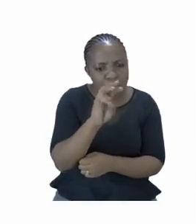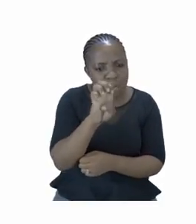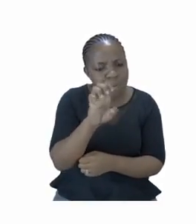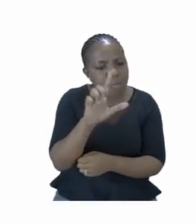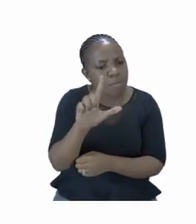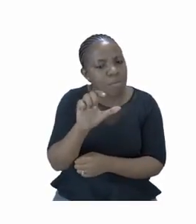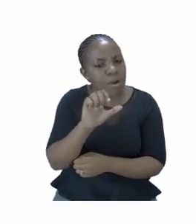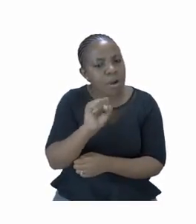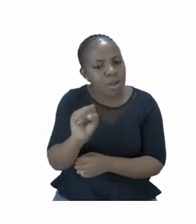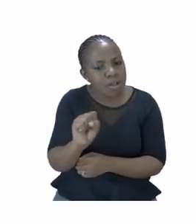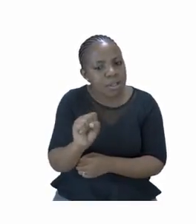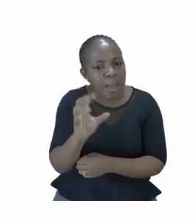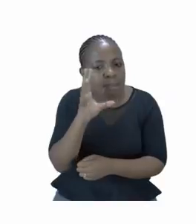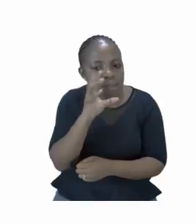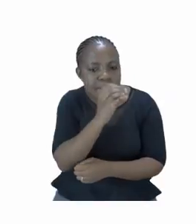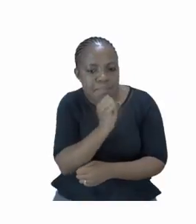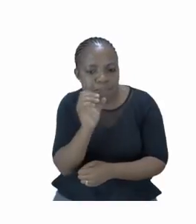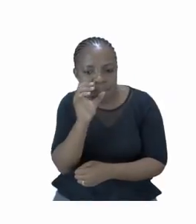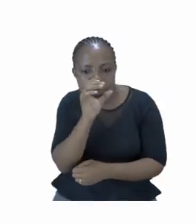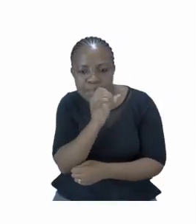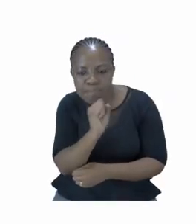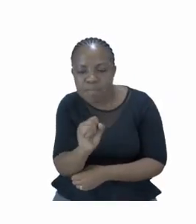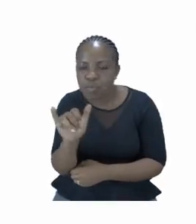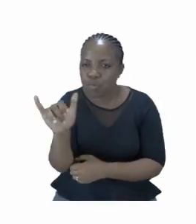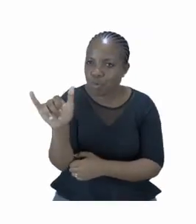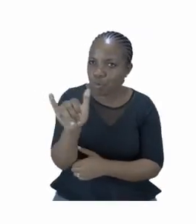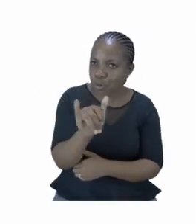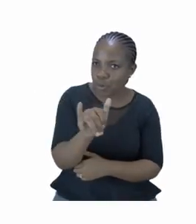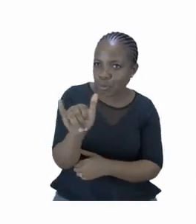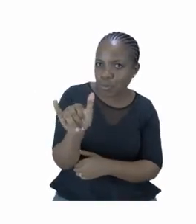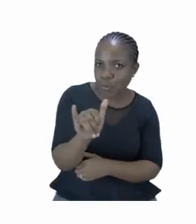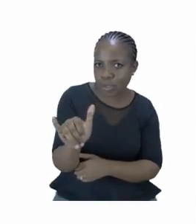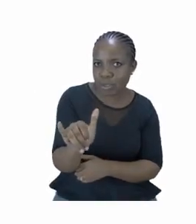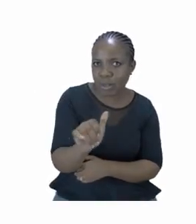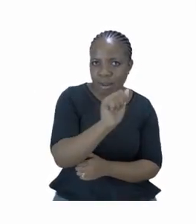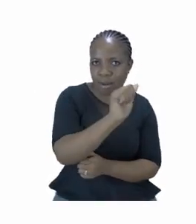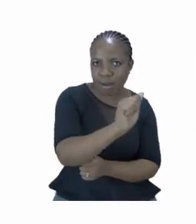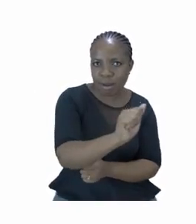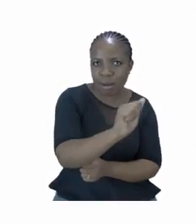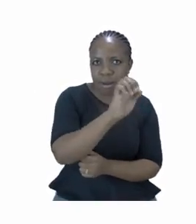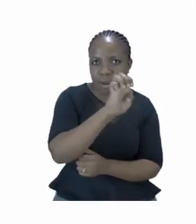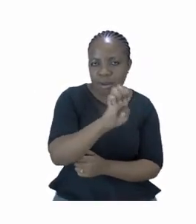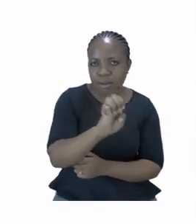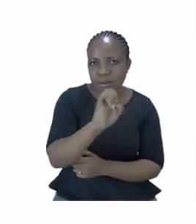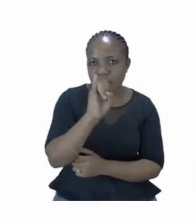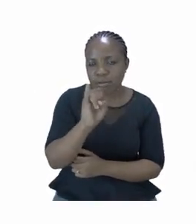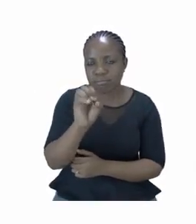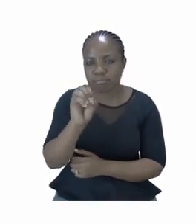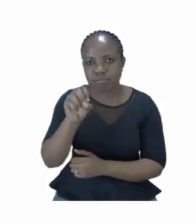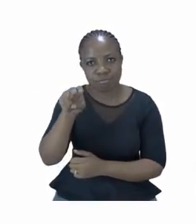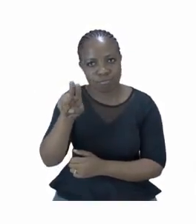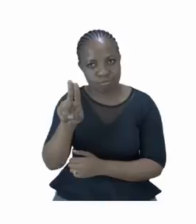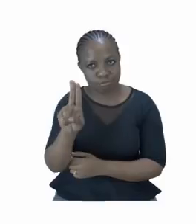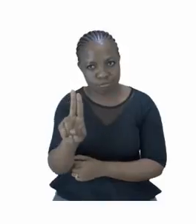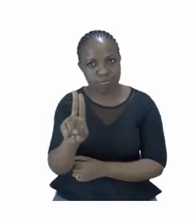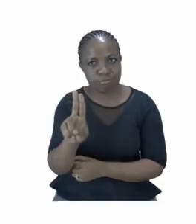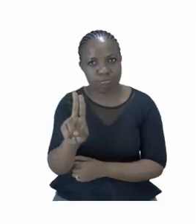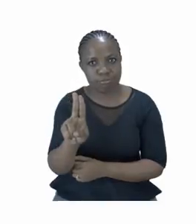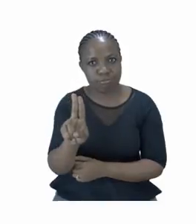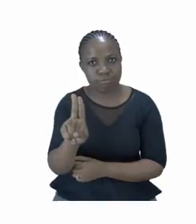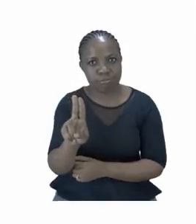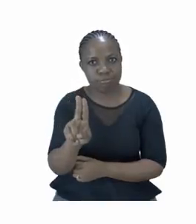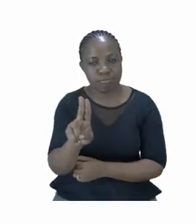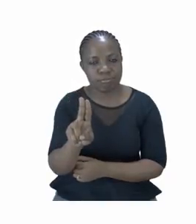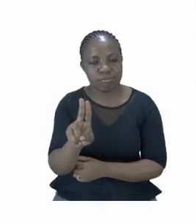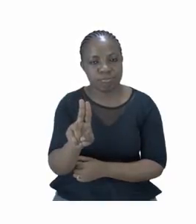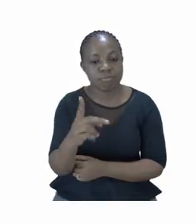vowels are on the board here. I will help you. The vowels are